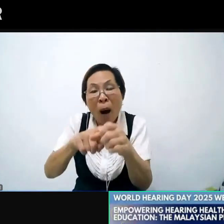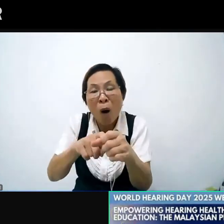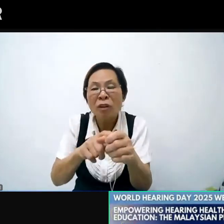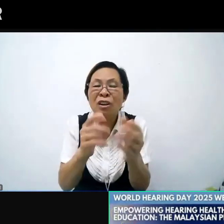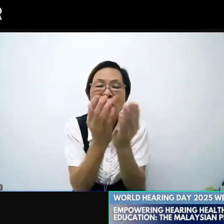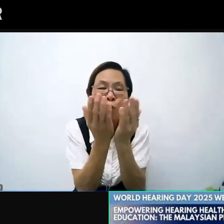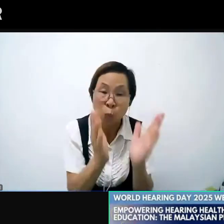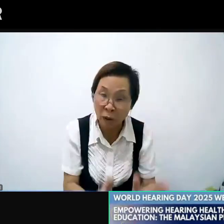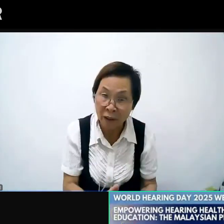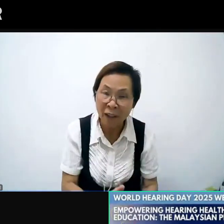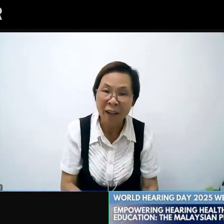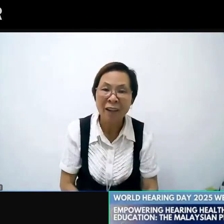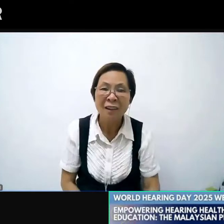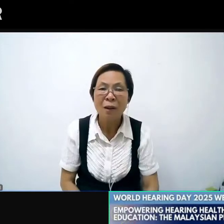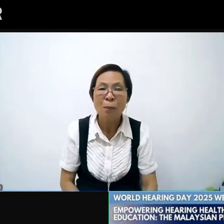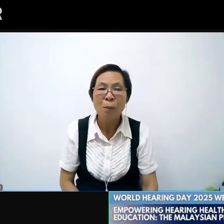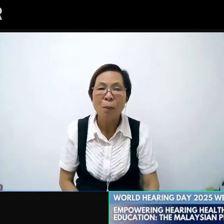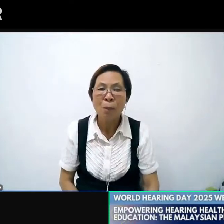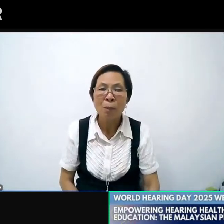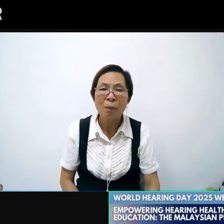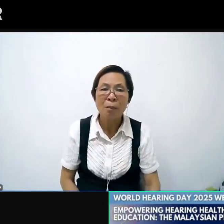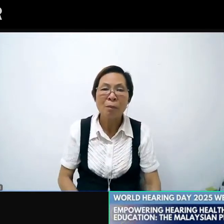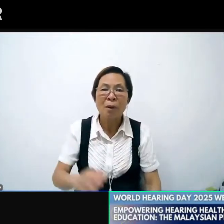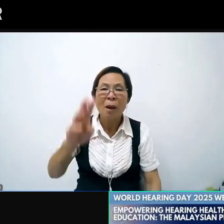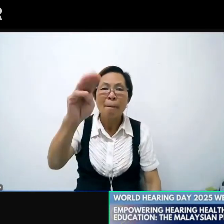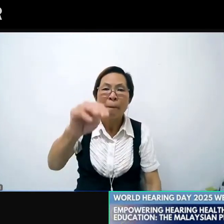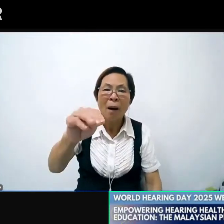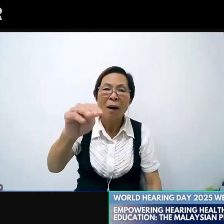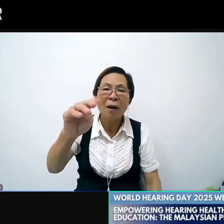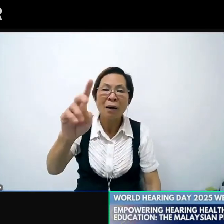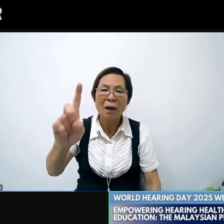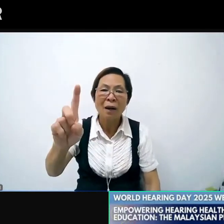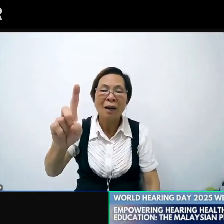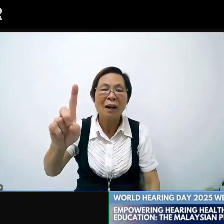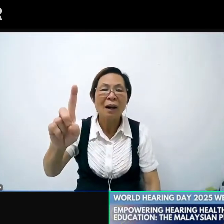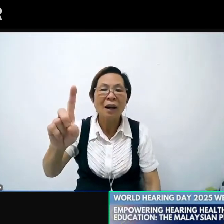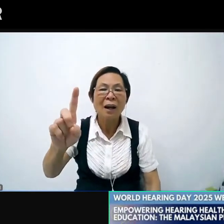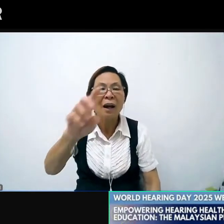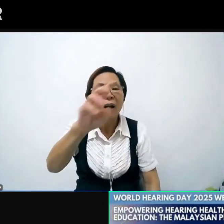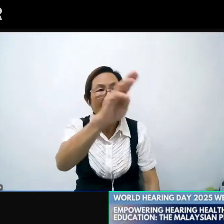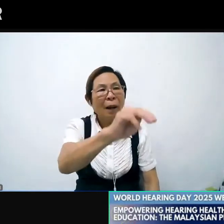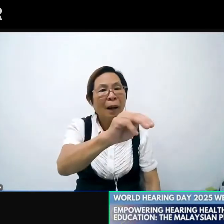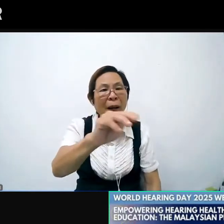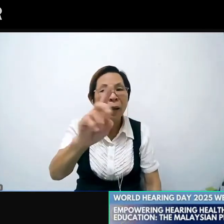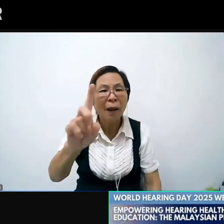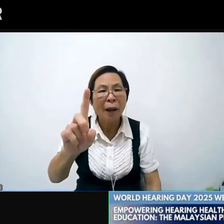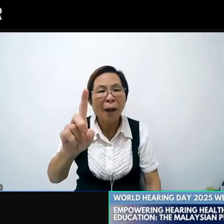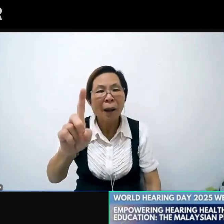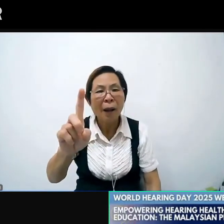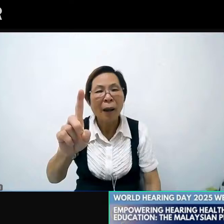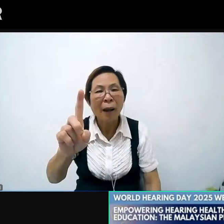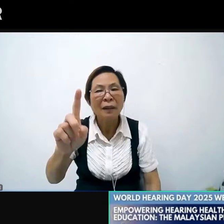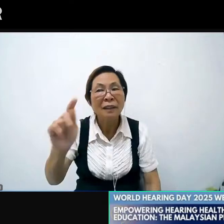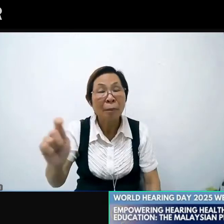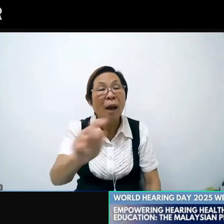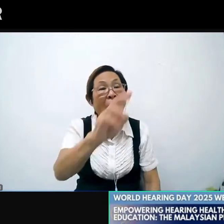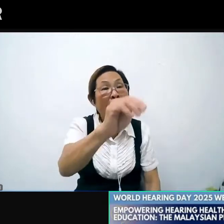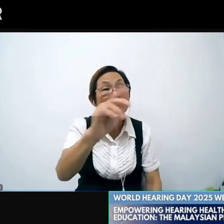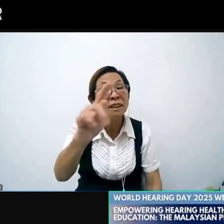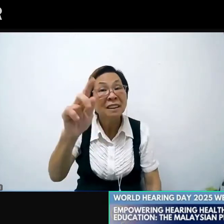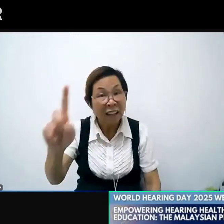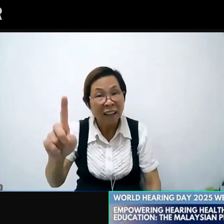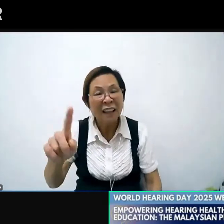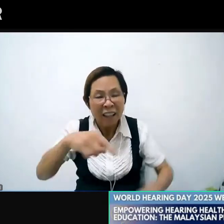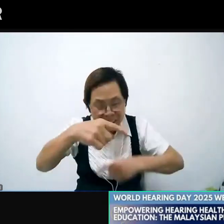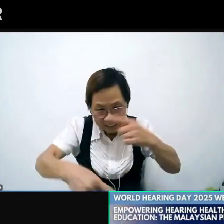more what we call that the MDT, multidisciplinary team. So it's the multidisciplinary team can work